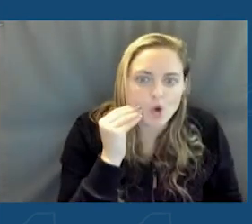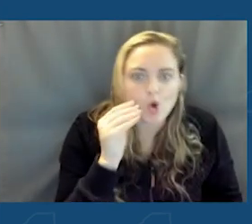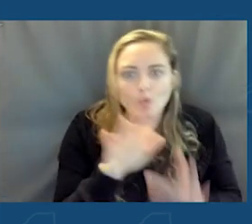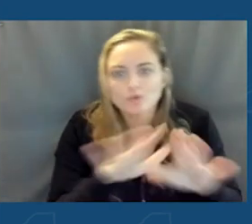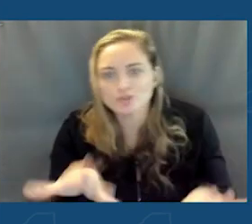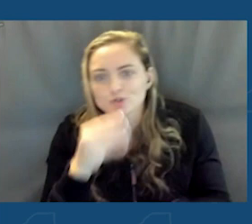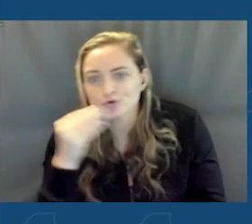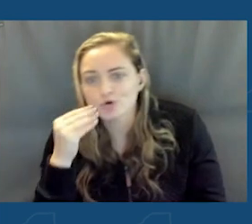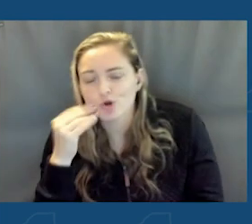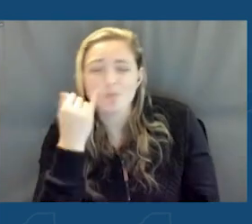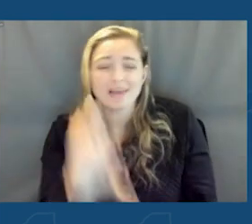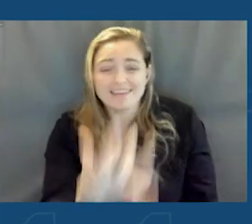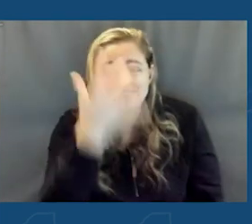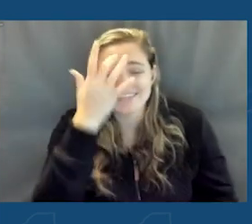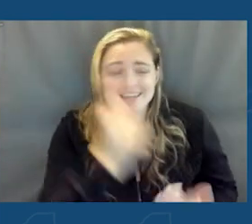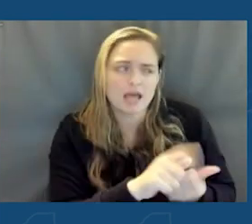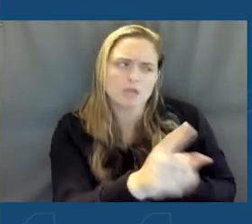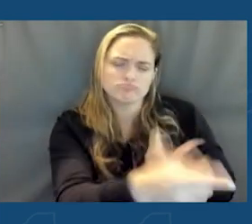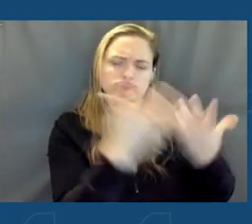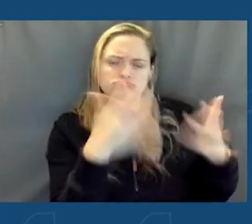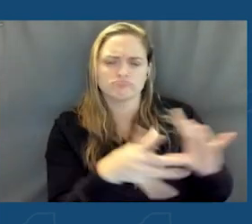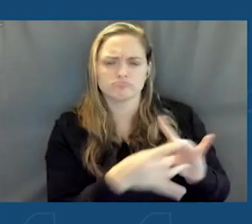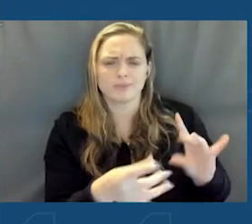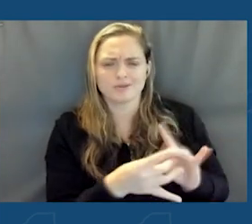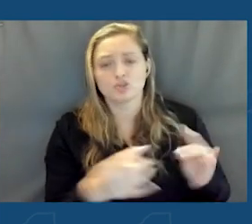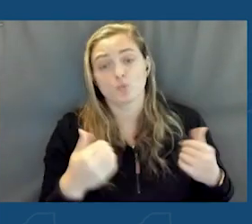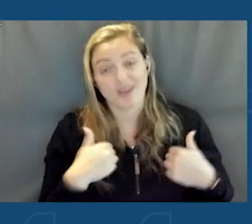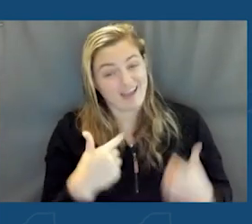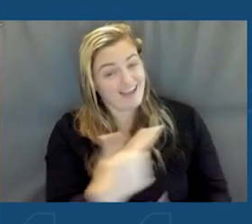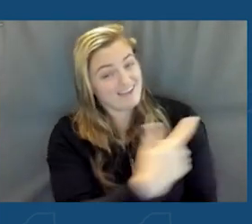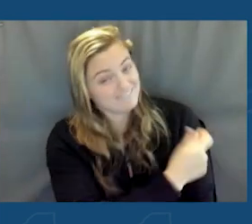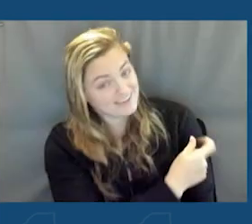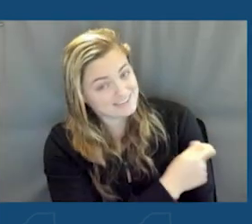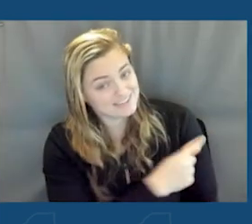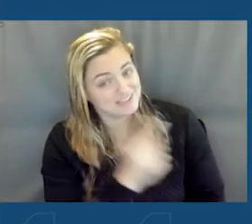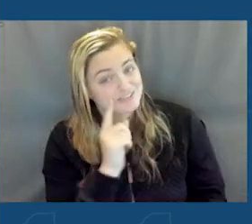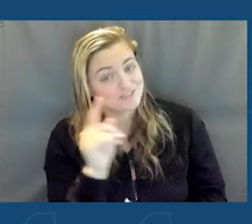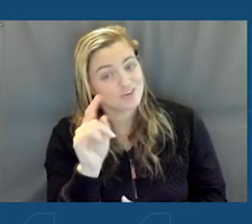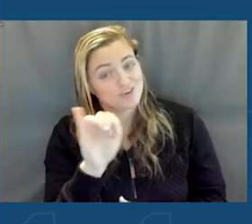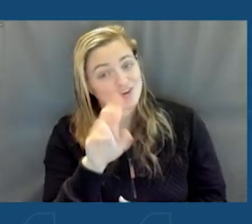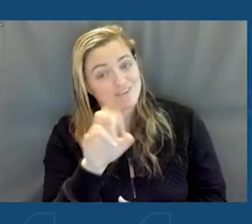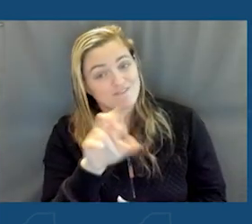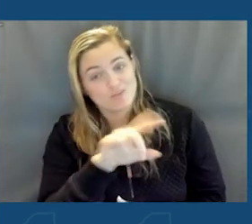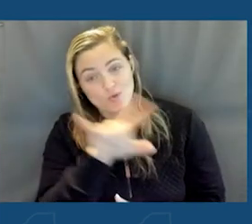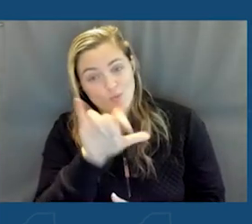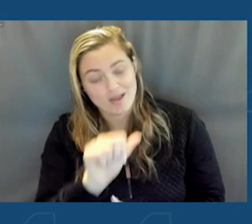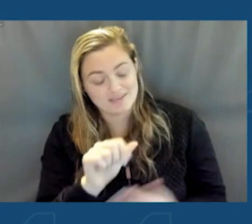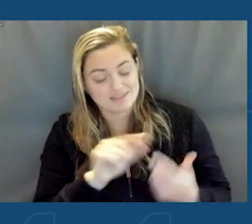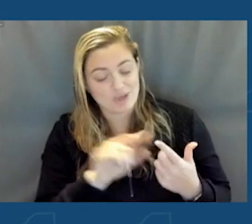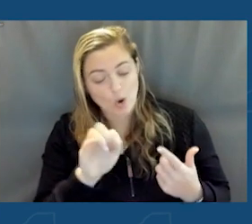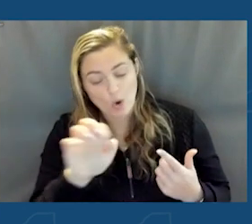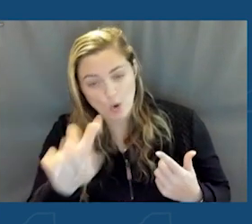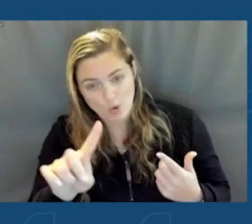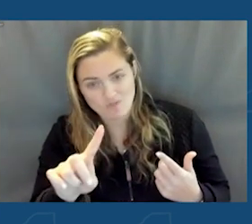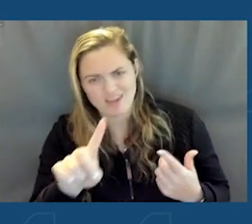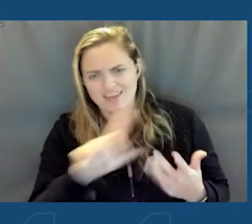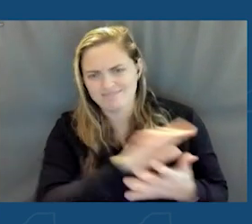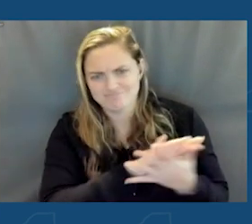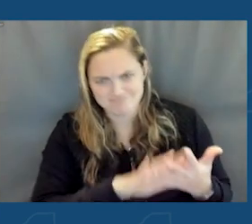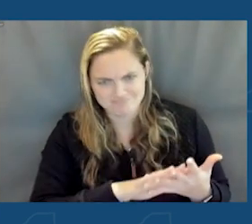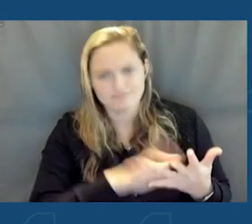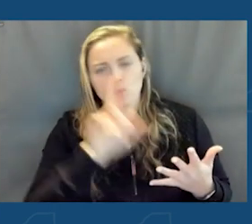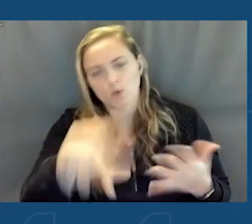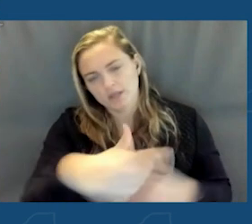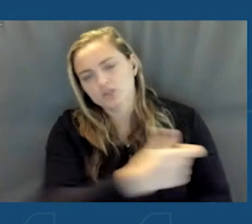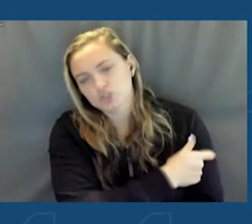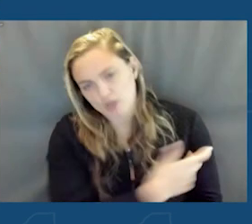course, Governor, as you've indicated, we do have vaccines for influenza and for COVID, and we need people to get their shots. All right, thank